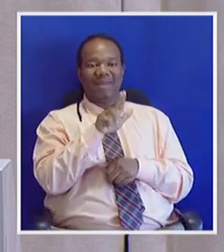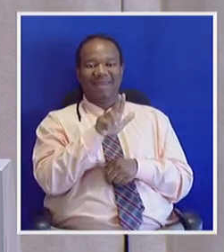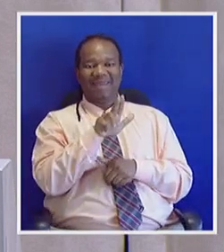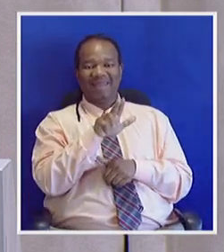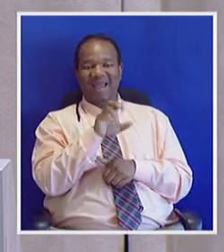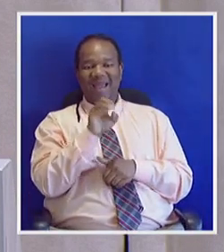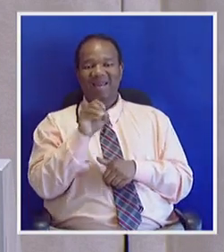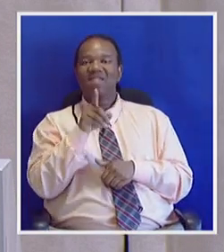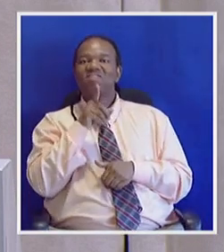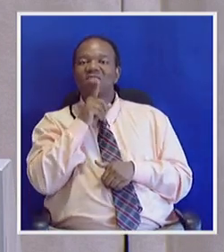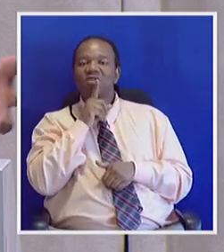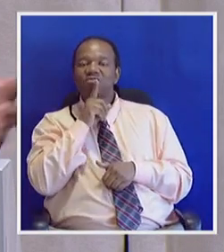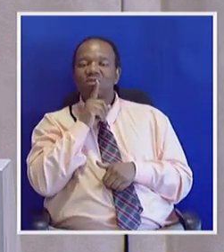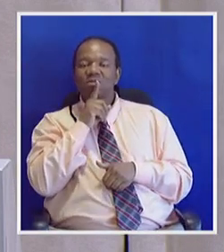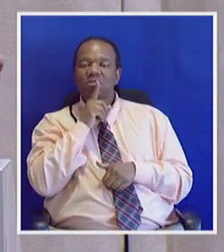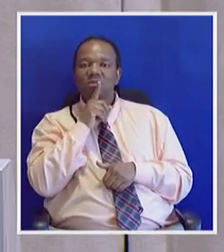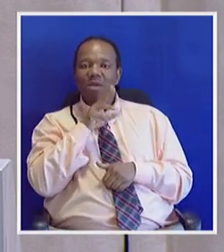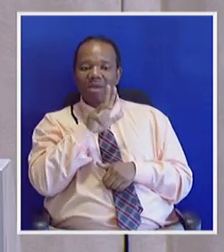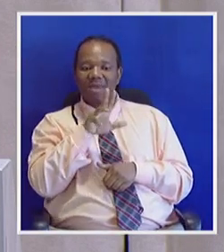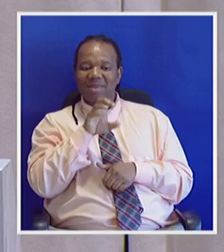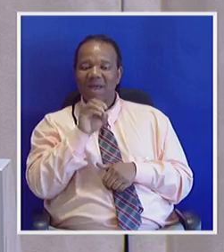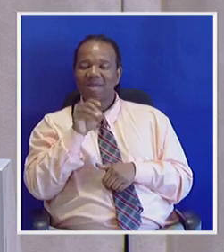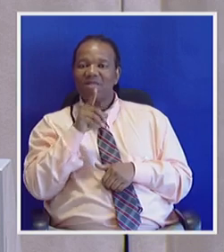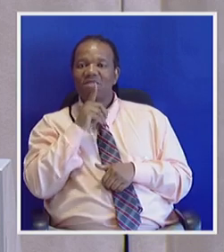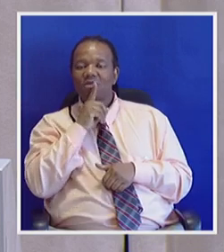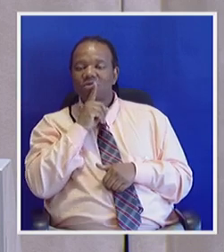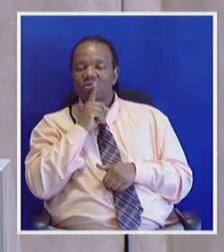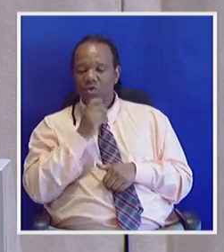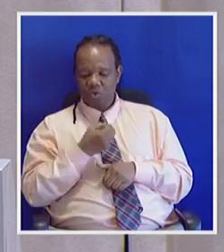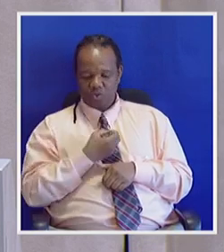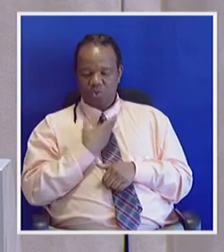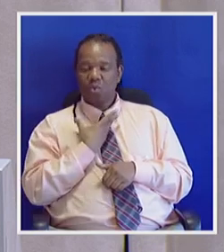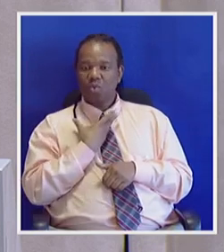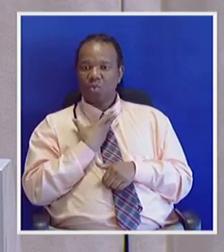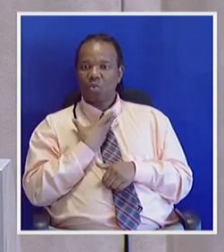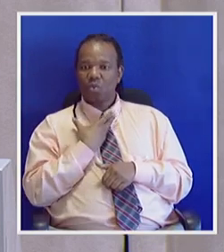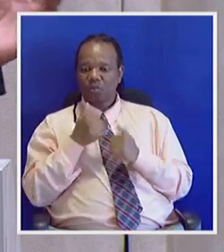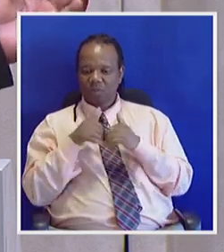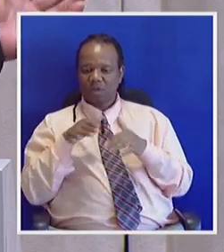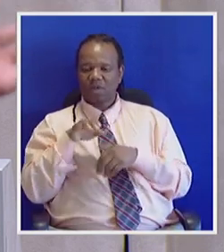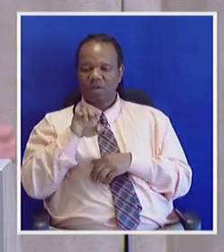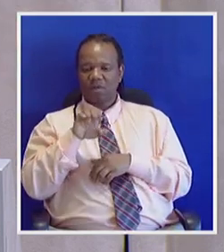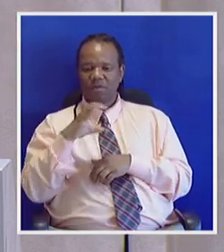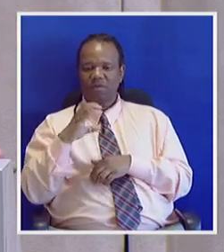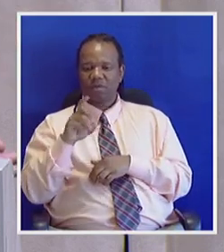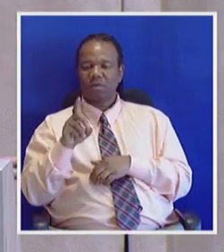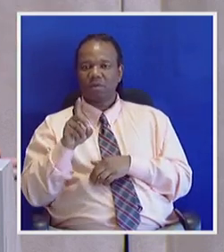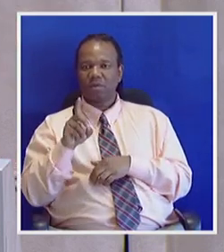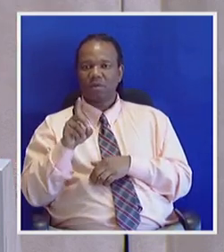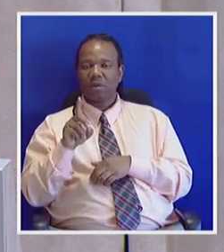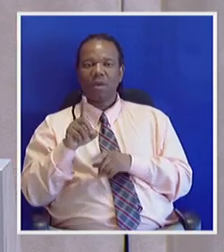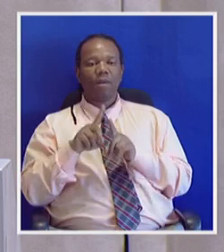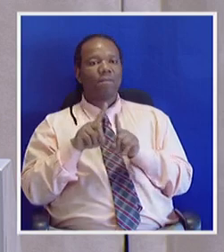people who are now in this system. And that is a lot of young people, whereas in the past we had